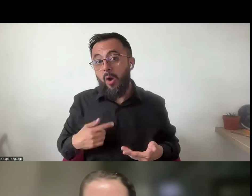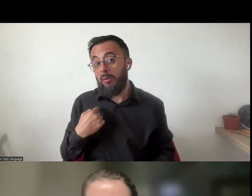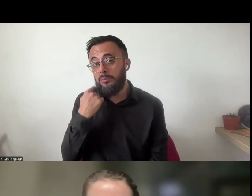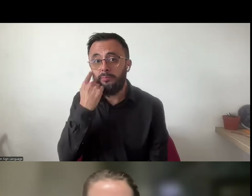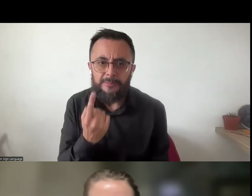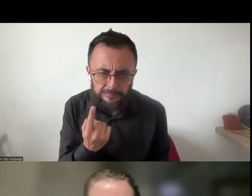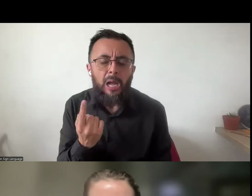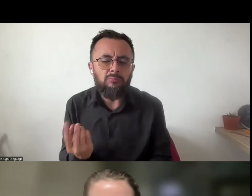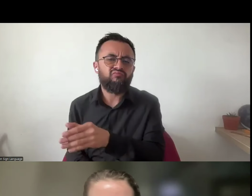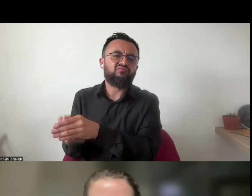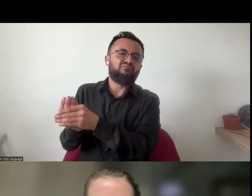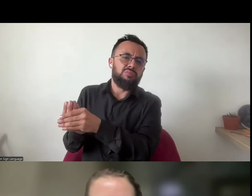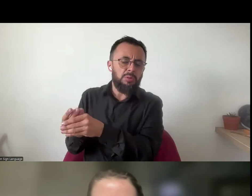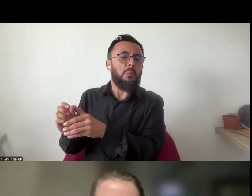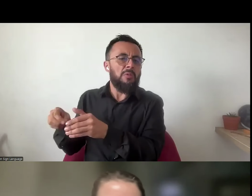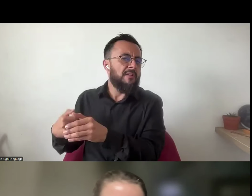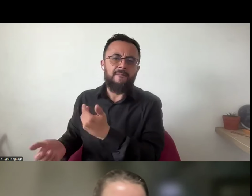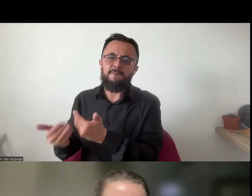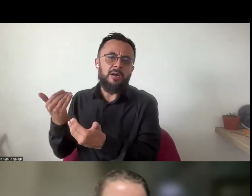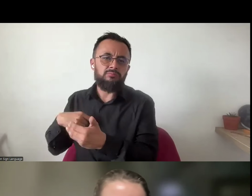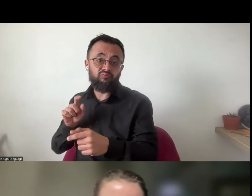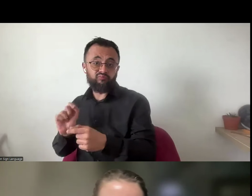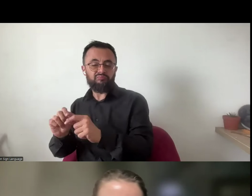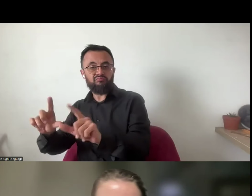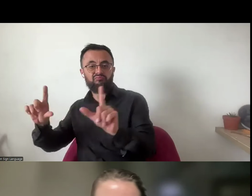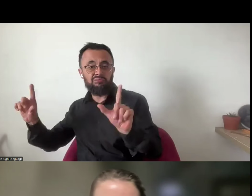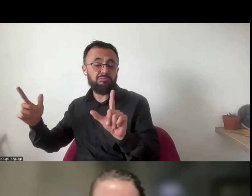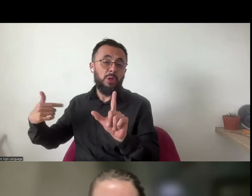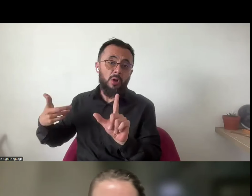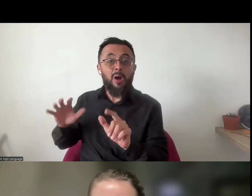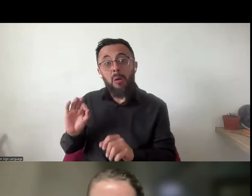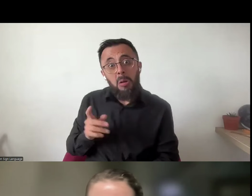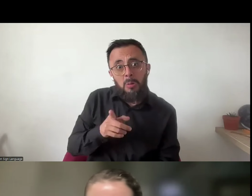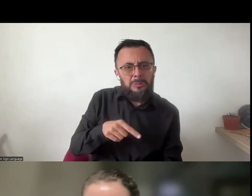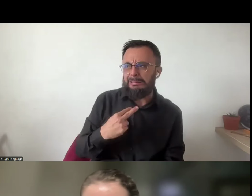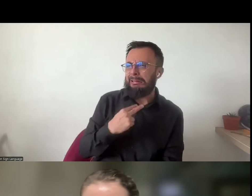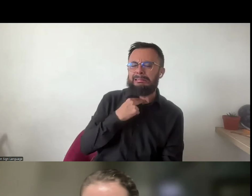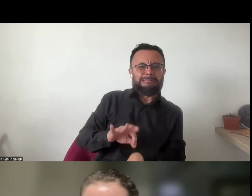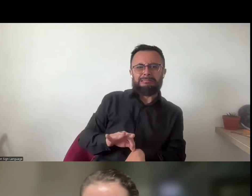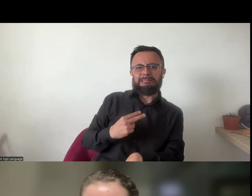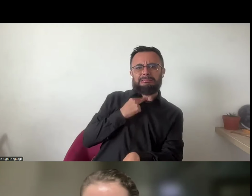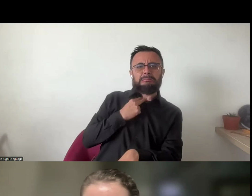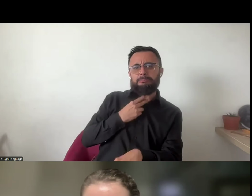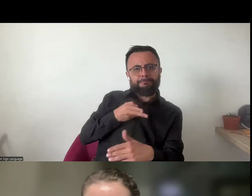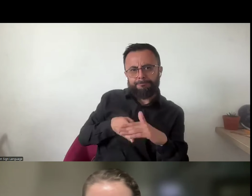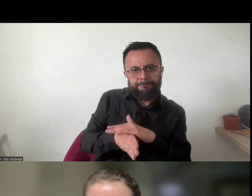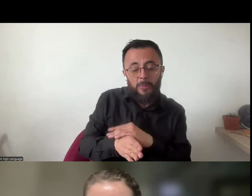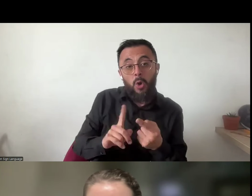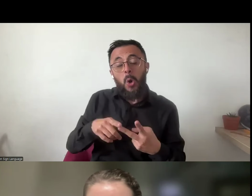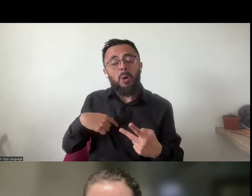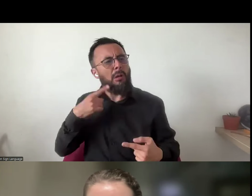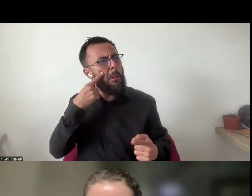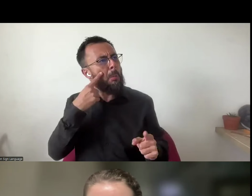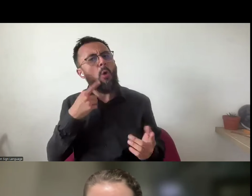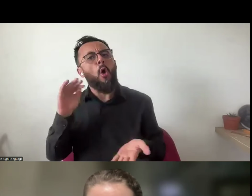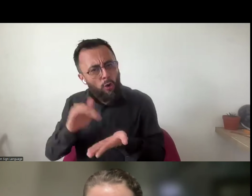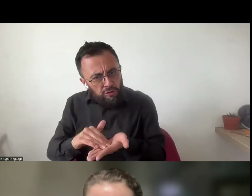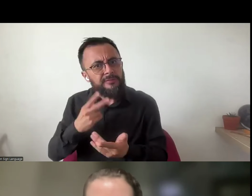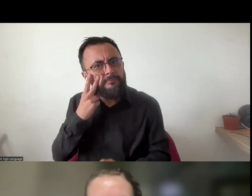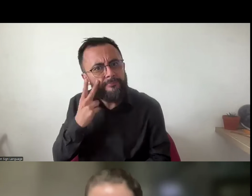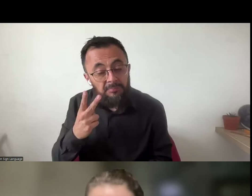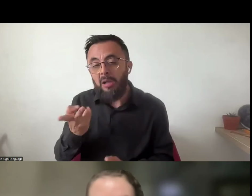or tomorrow. It'll be available for all those who weren't able to access this webinar. Or if